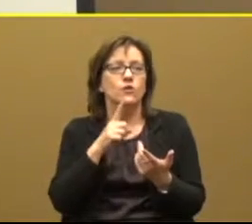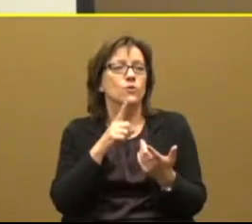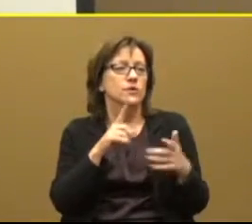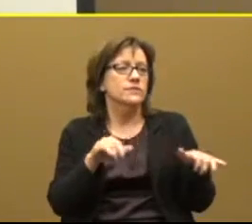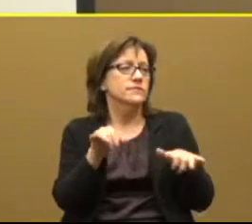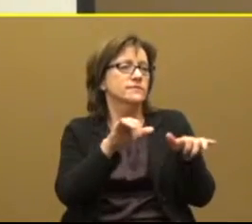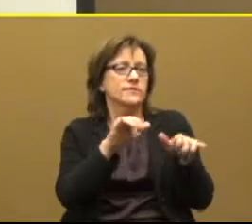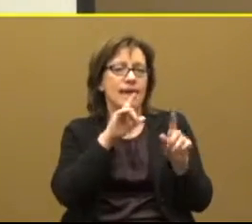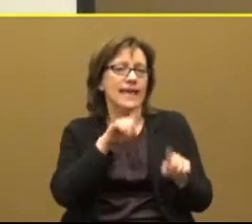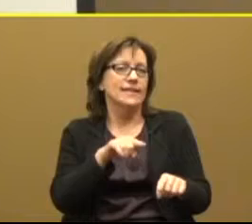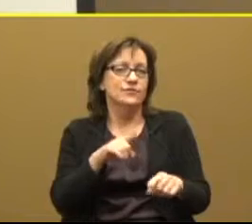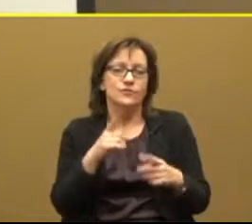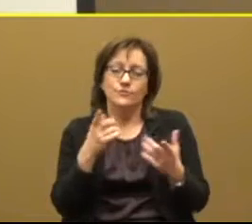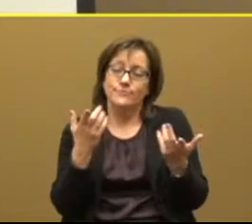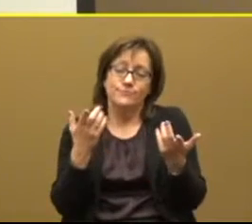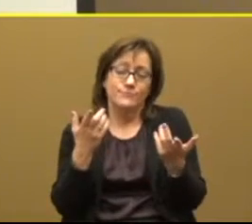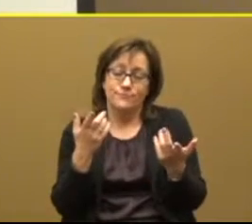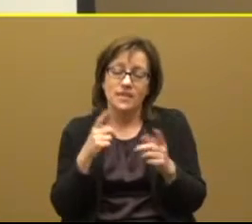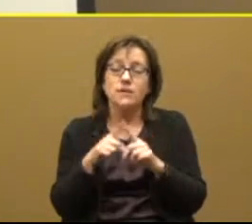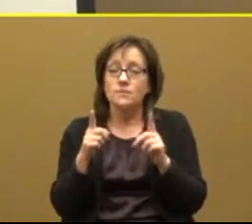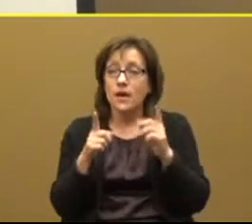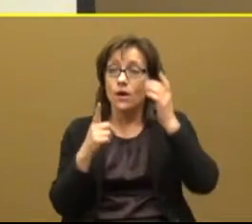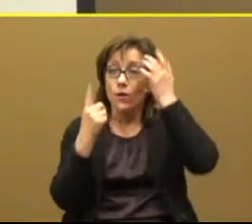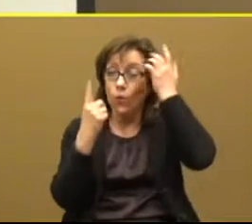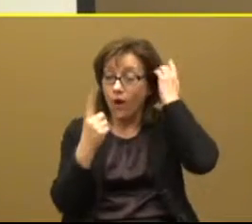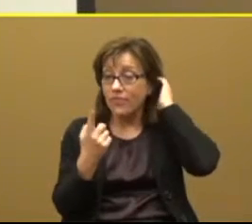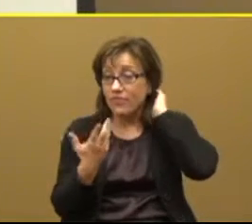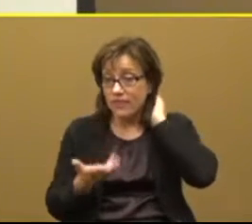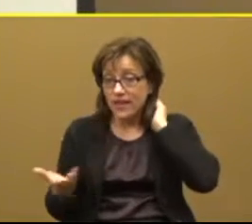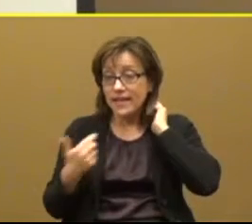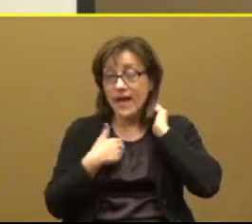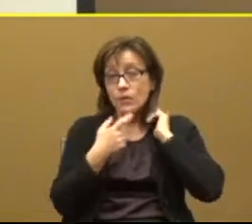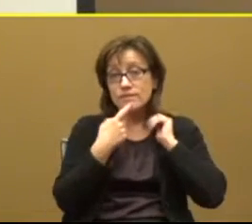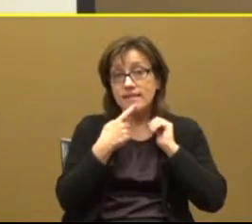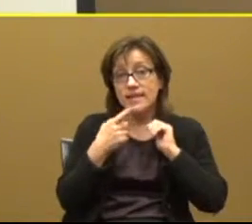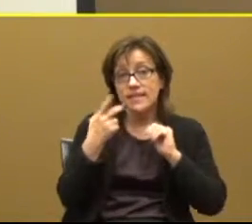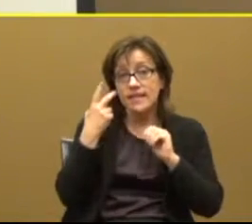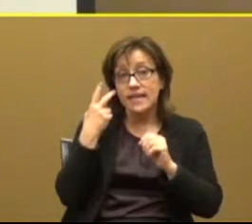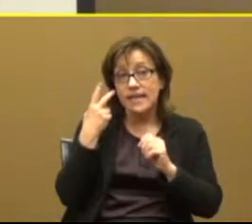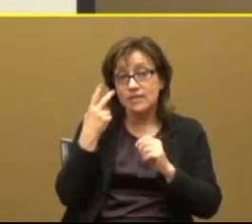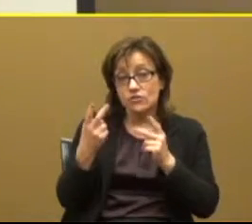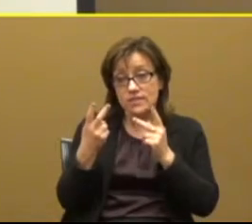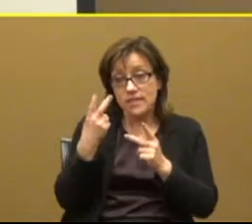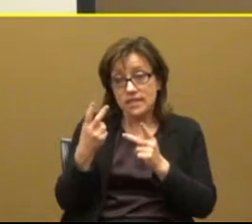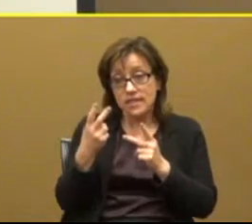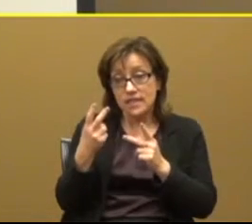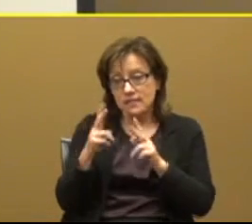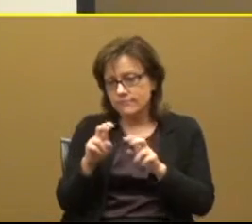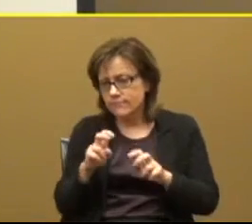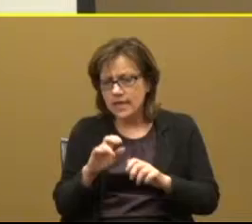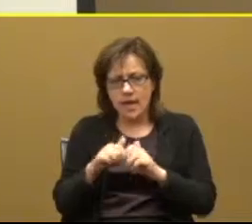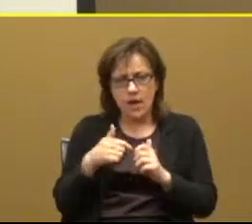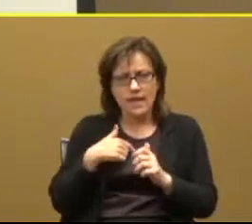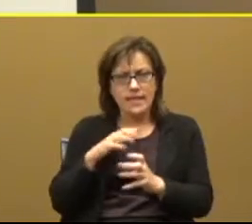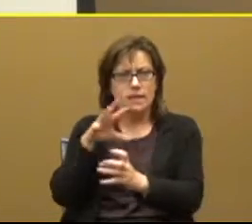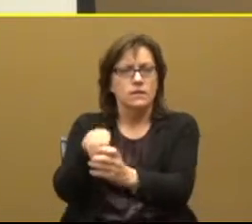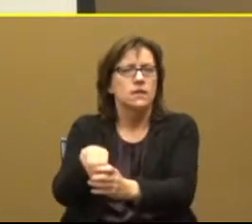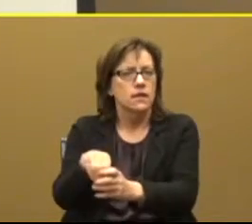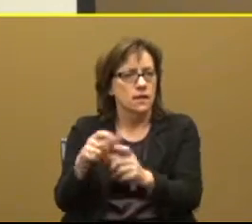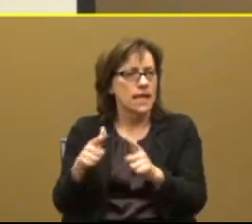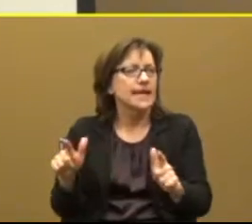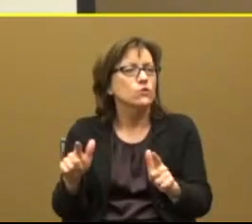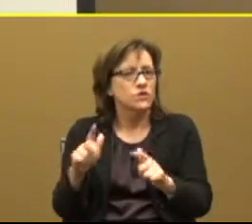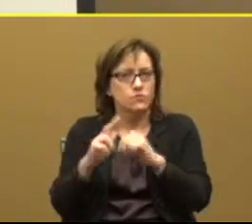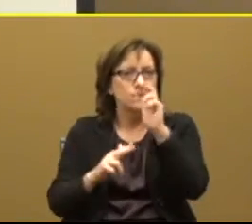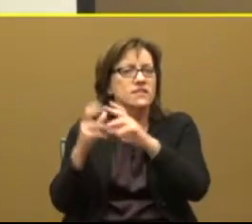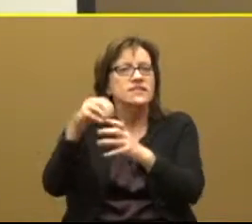this, but one of the things I would say is see how you can embed language within the time that you're there. Just like